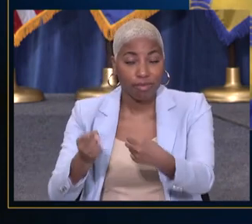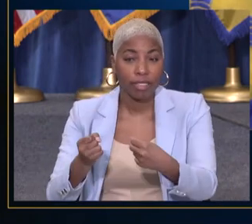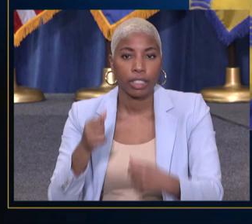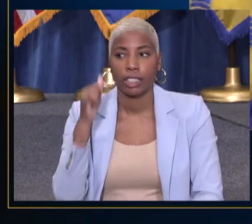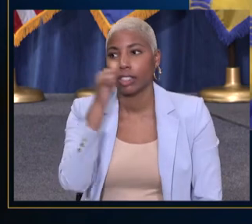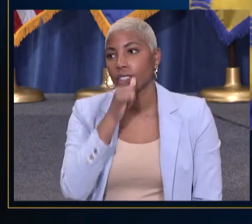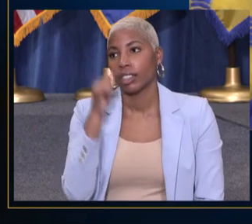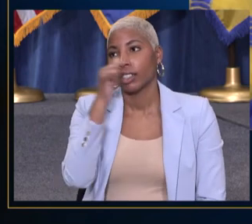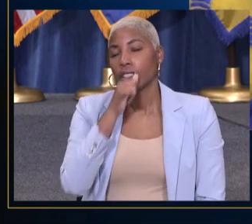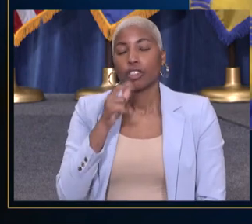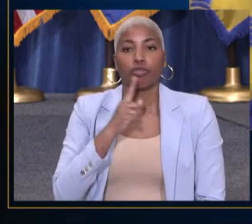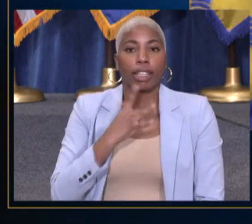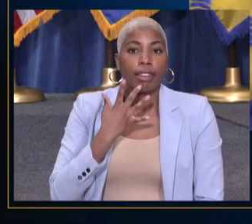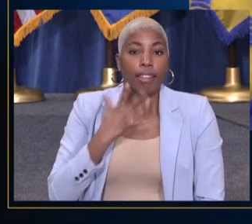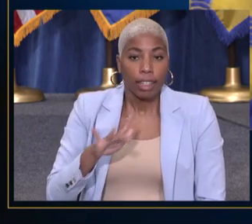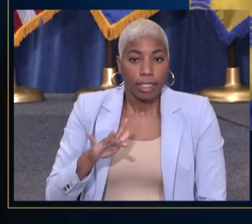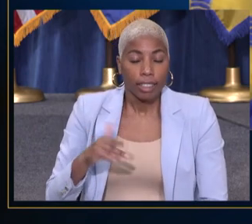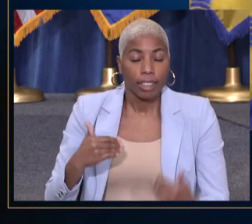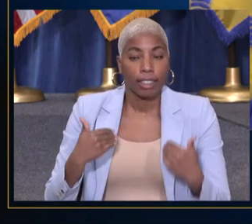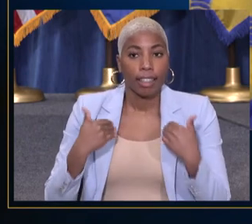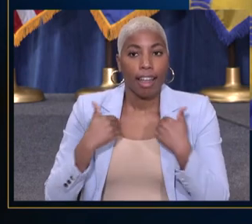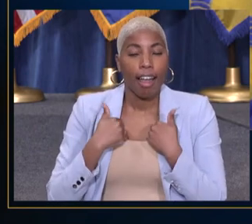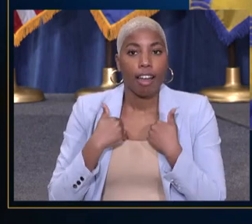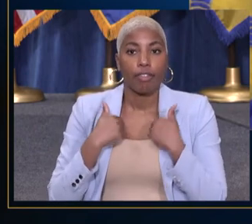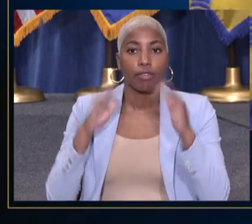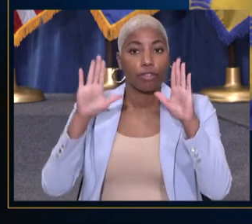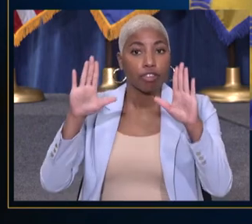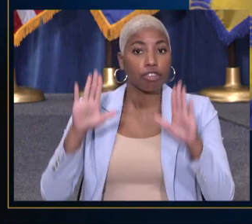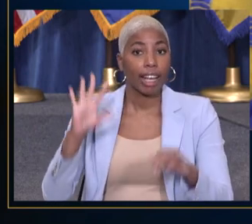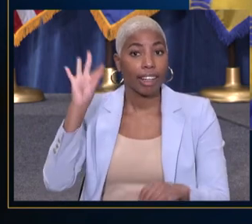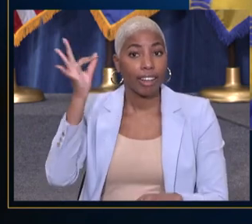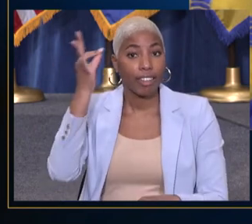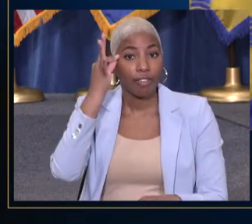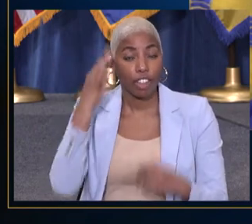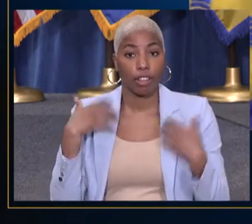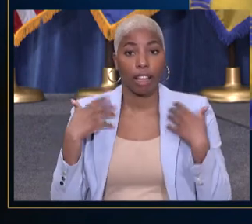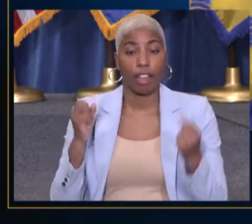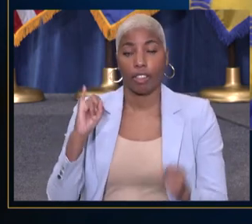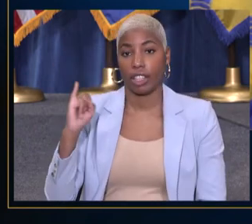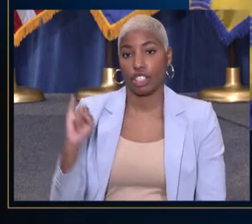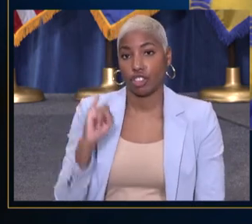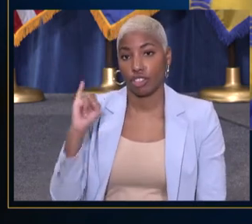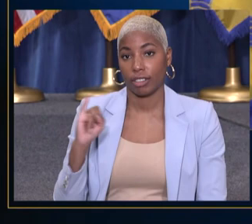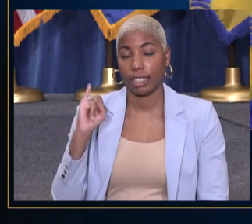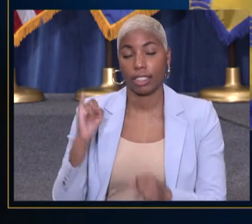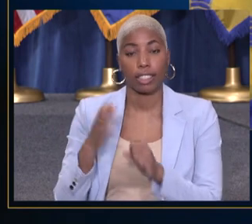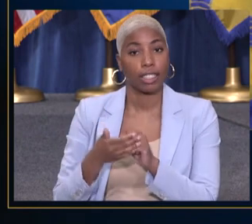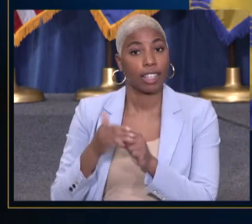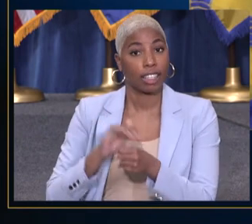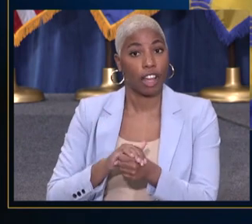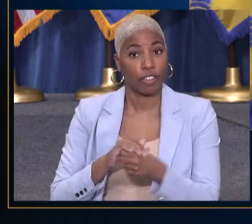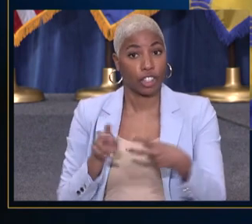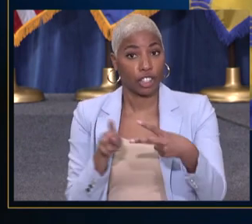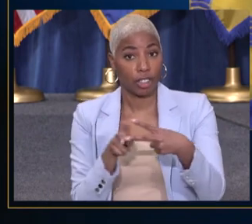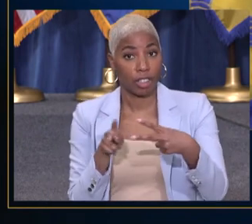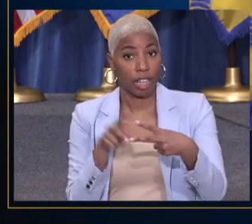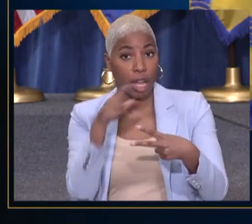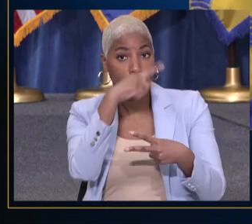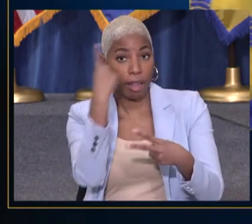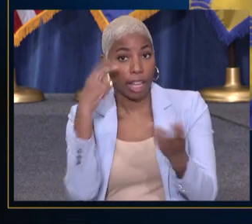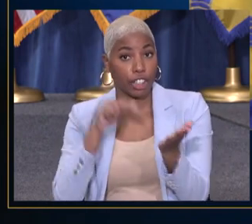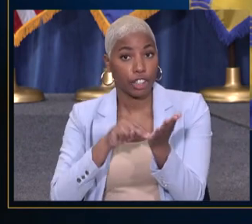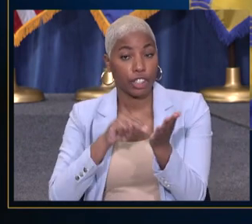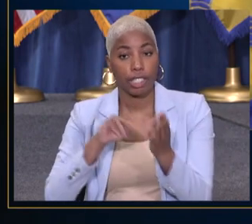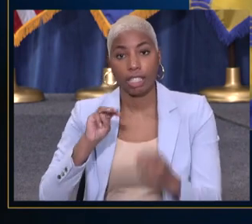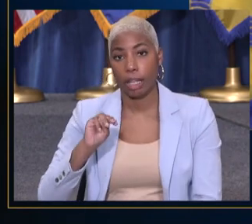was so fortunate to have good federal health insurance that covered those Black nurse midwives